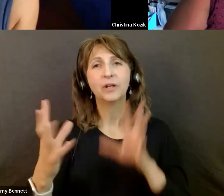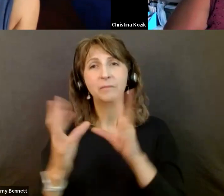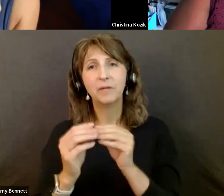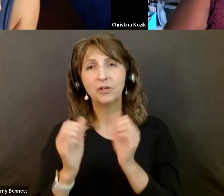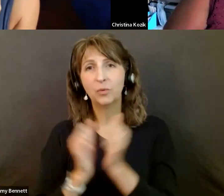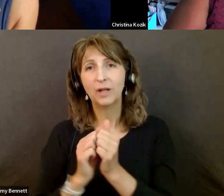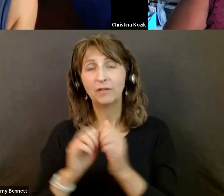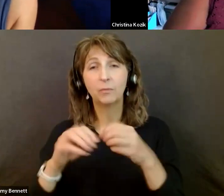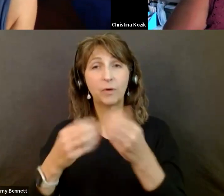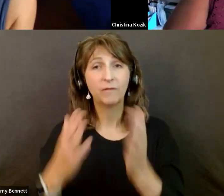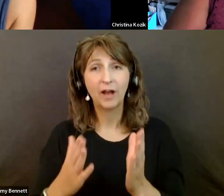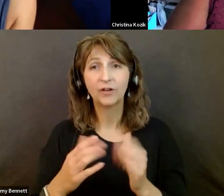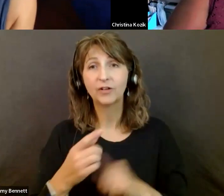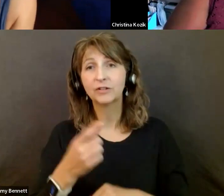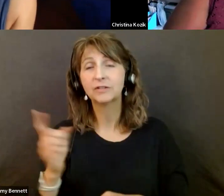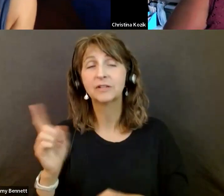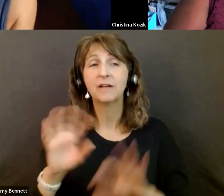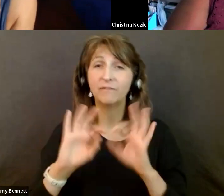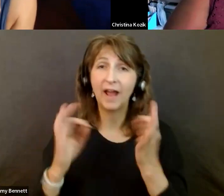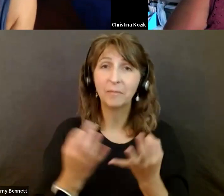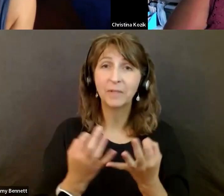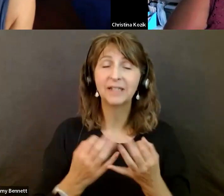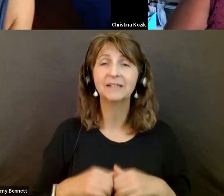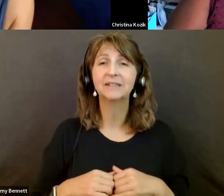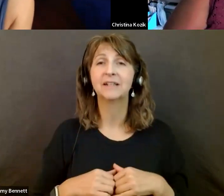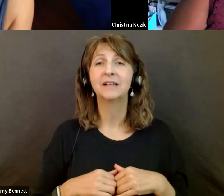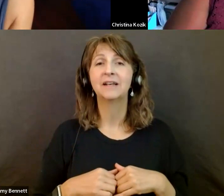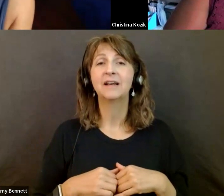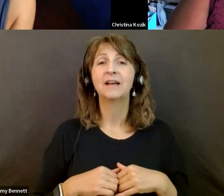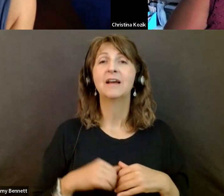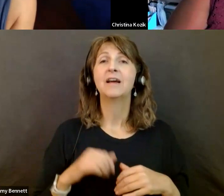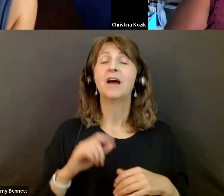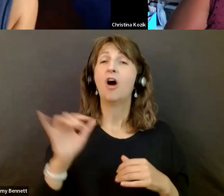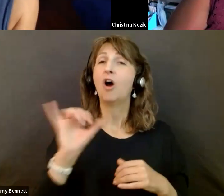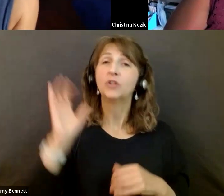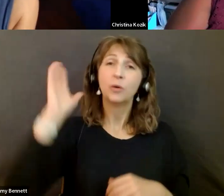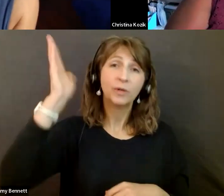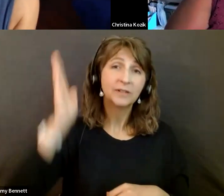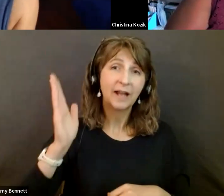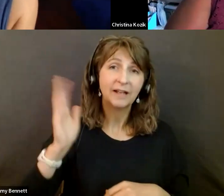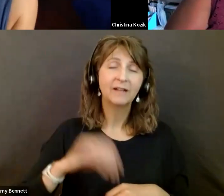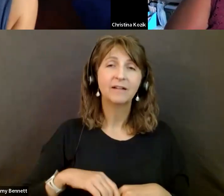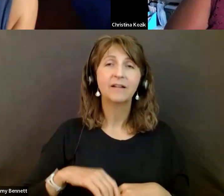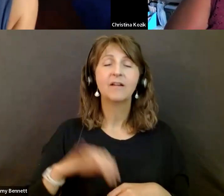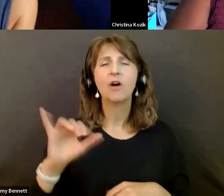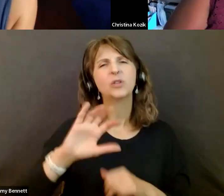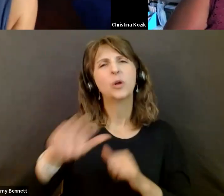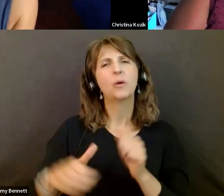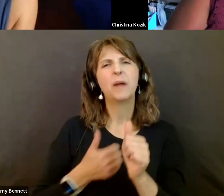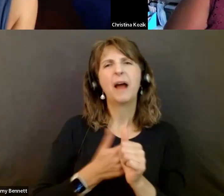in person, presenting at conferences like this, as well as some kind of behind the scenes